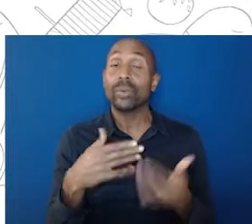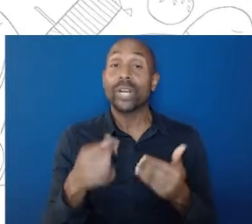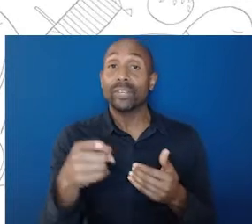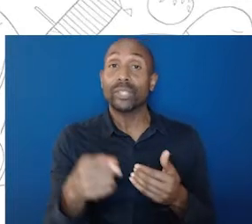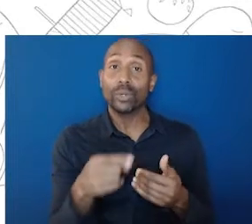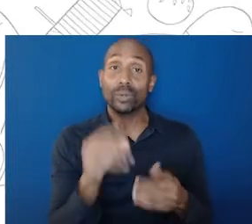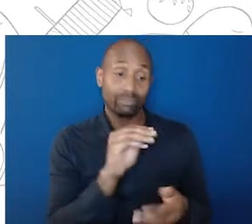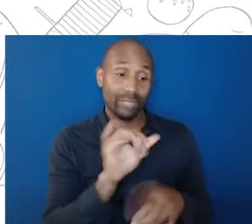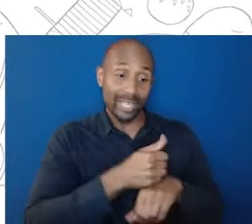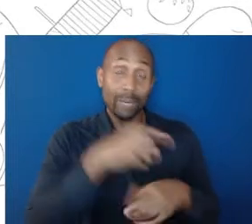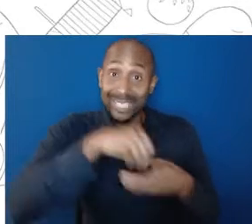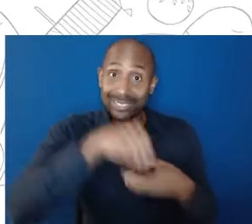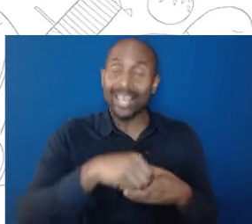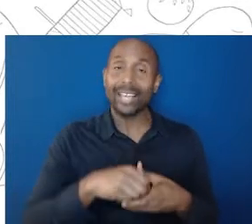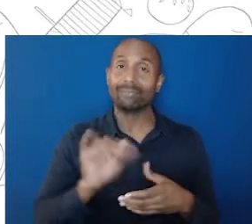could also do